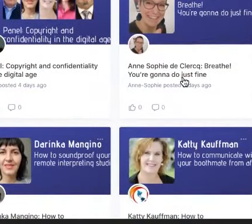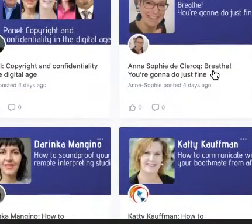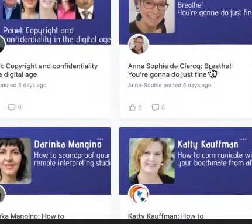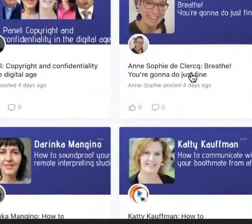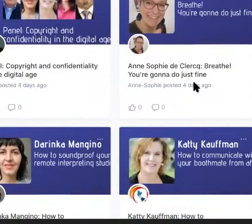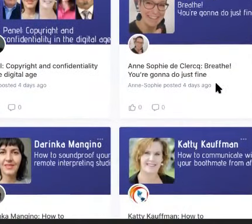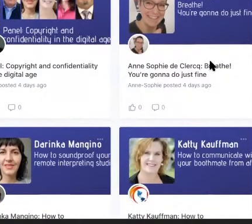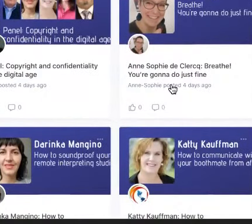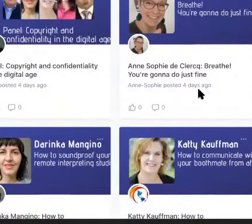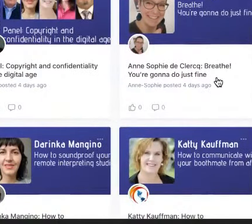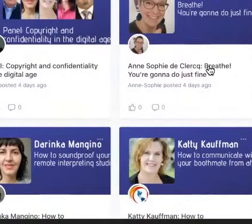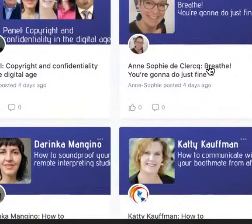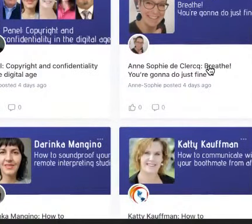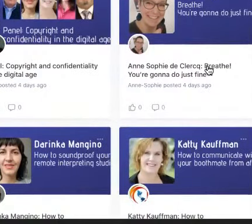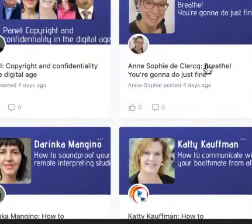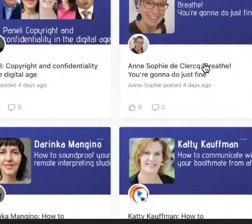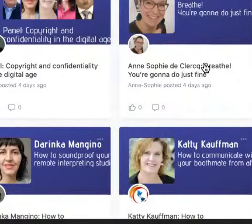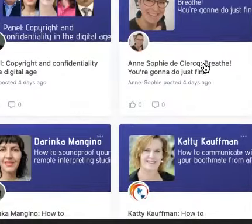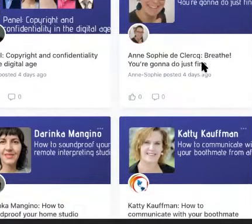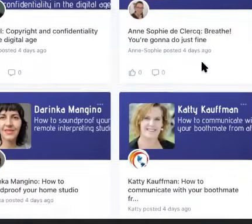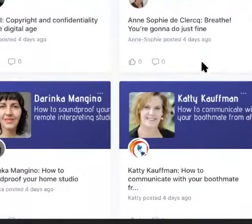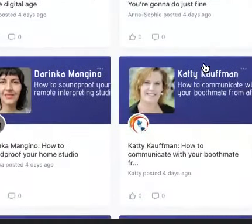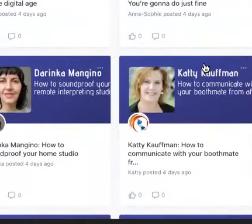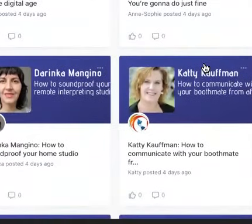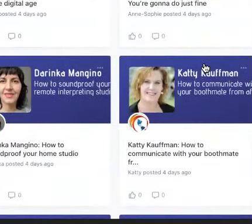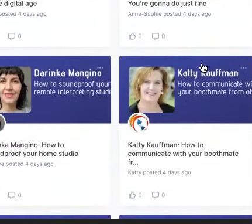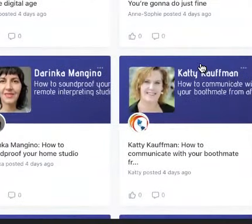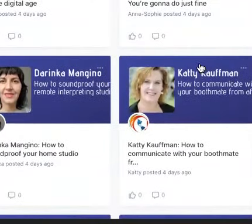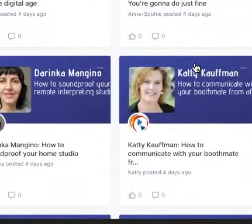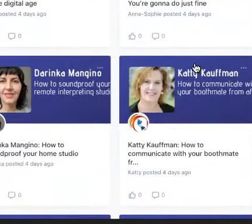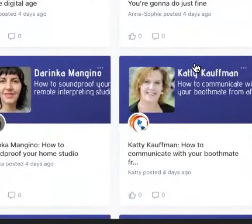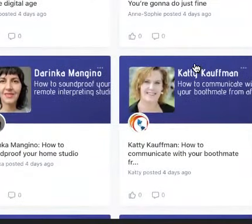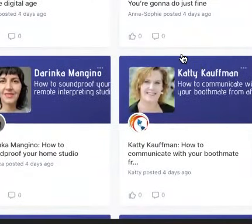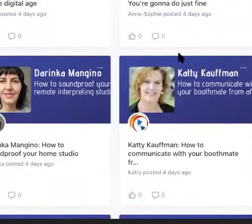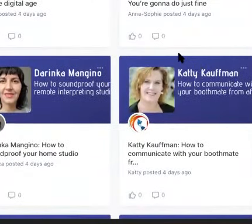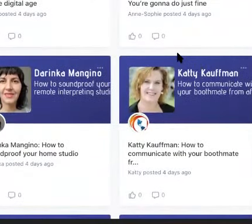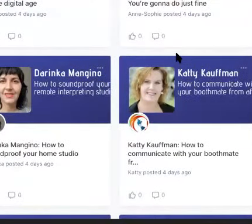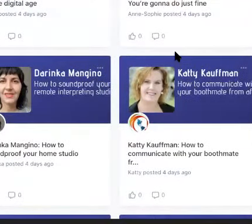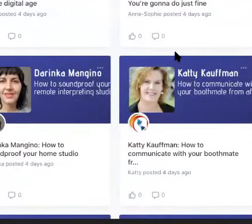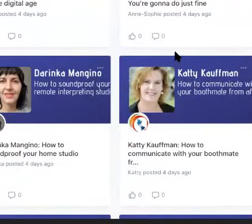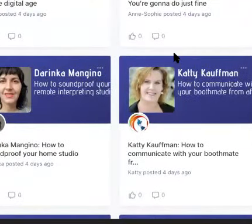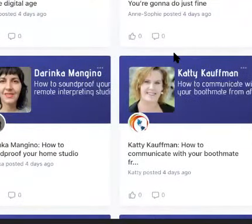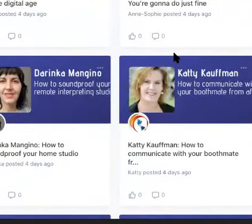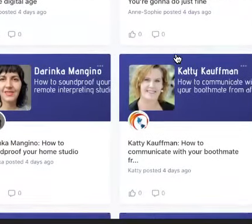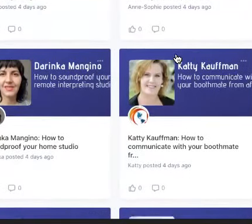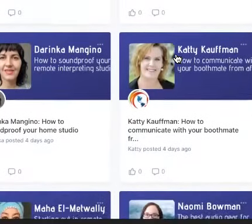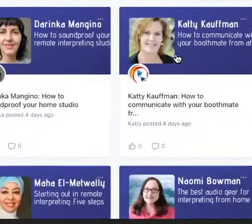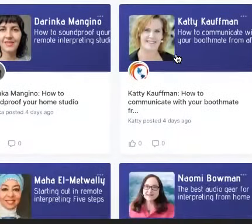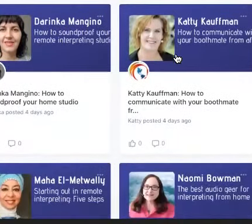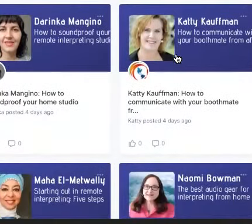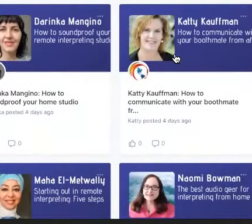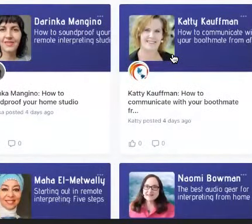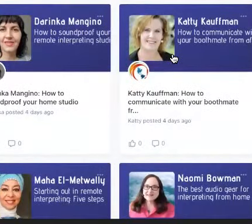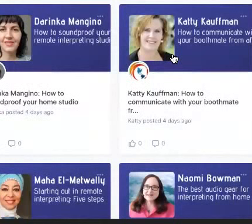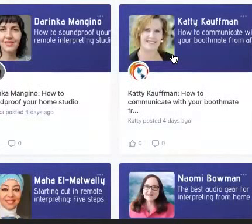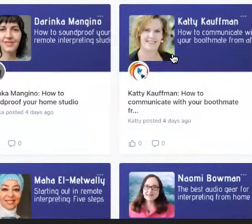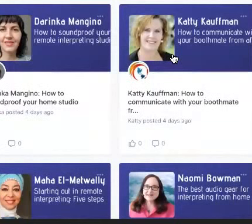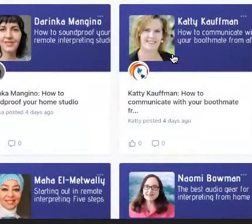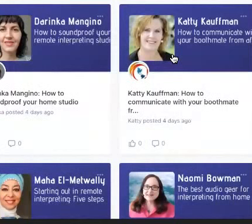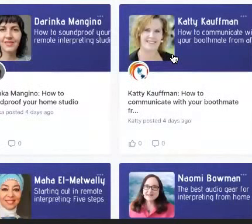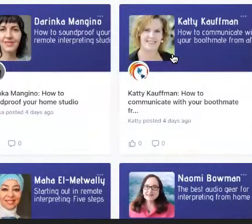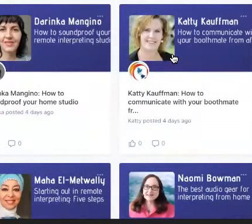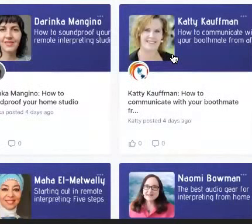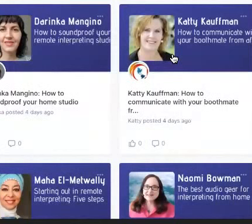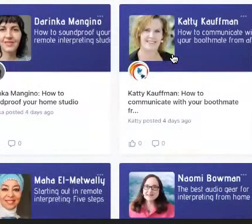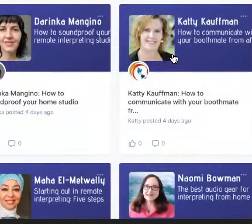speakers has their own little thread, and you can post your questions for the speakers in that thread, and